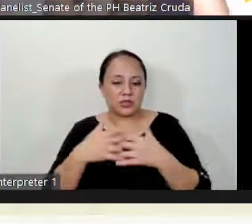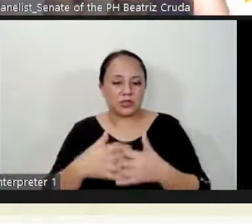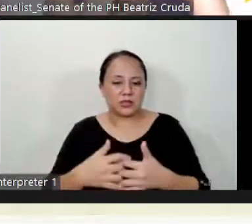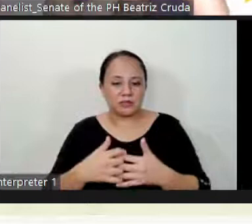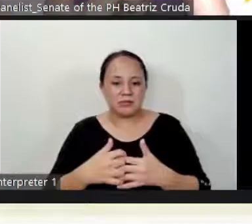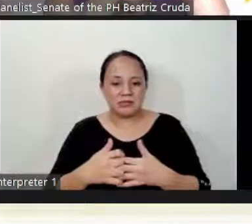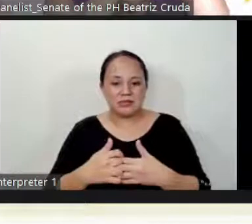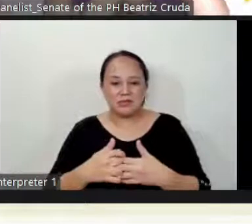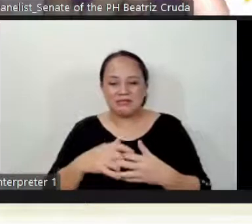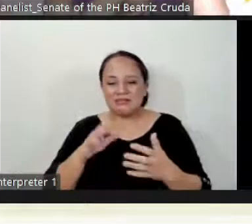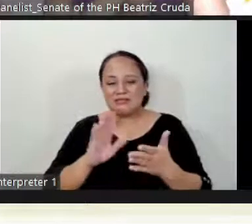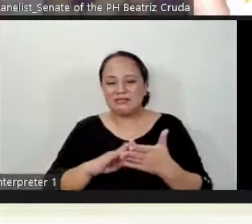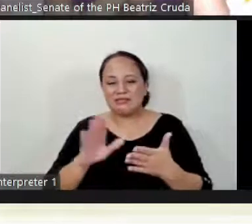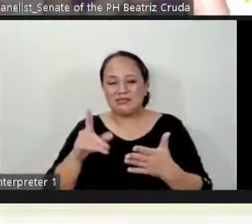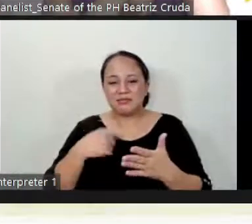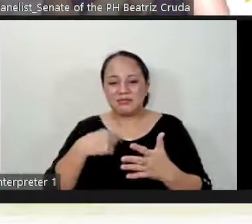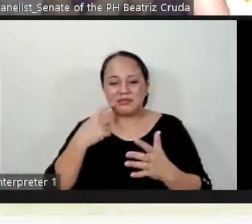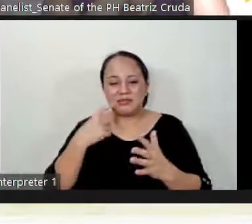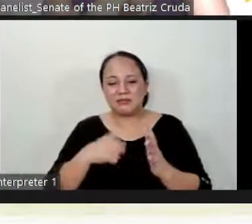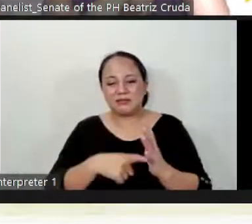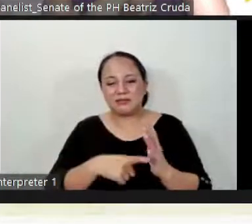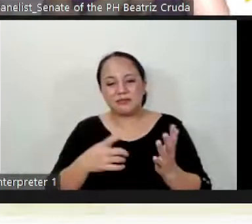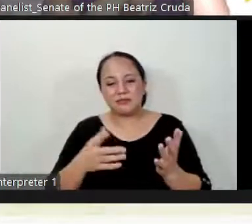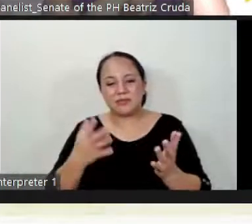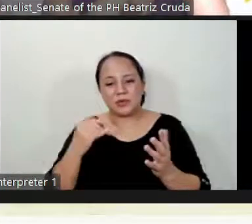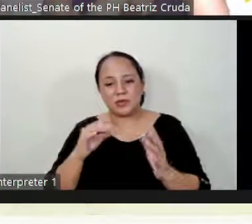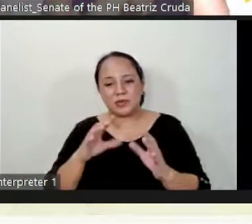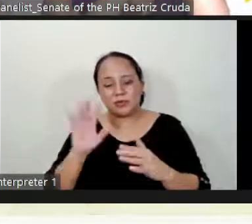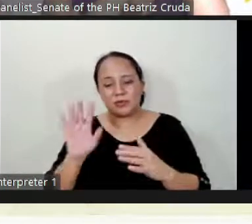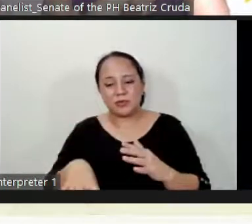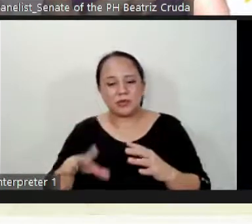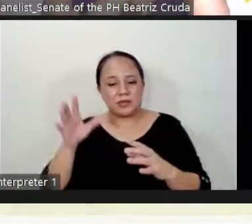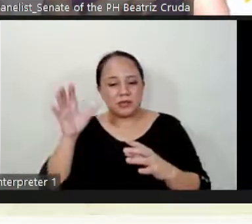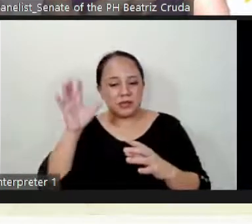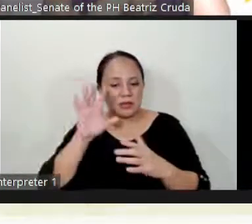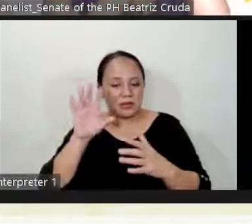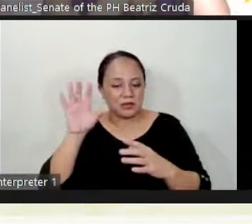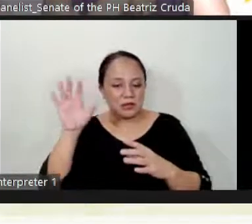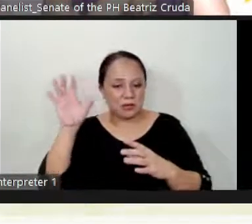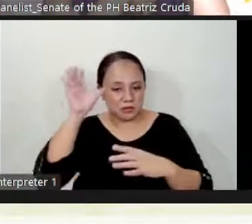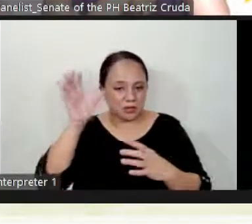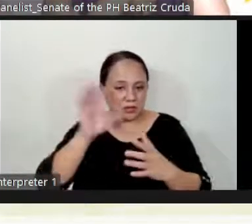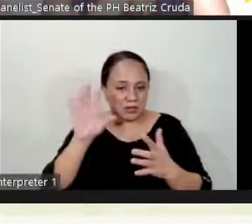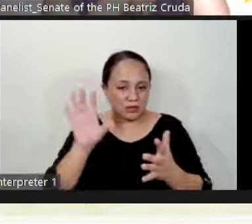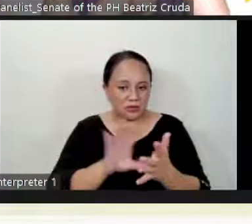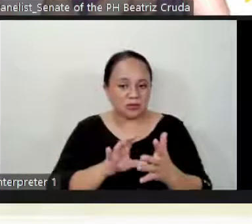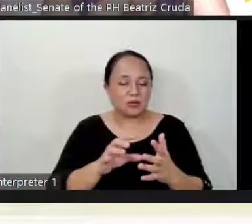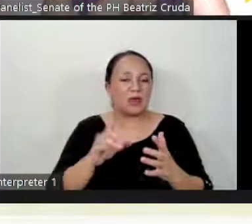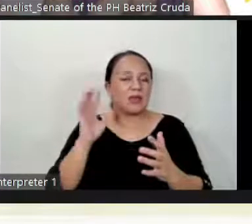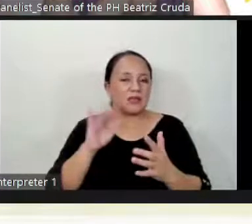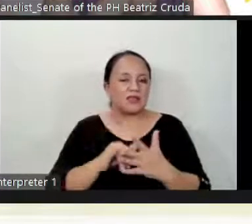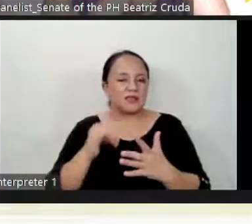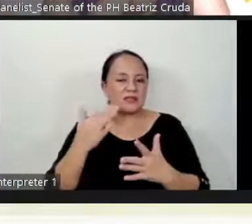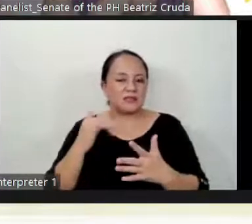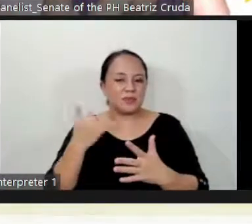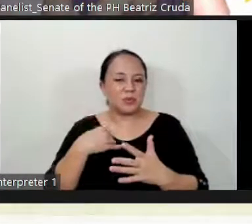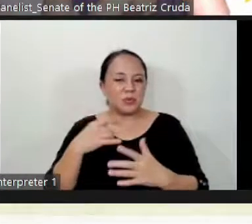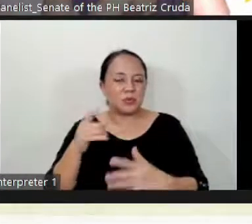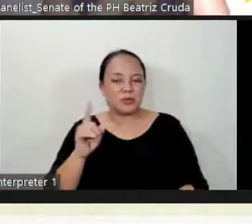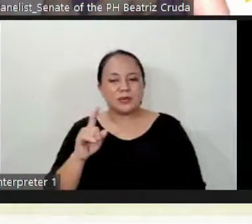given that because you are not identified as a comprehensive cancer center. But that's it.